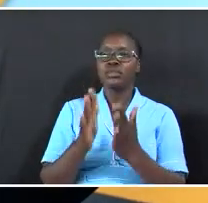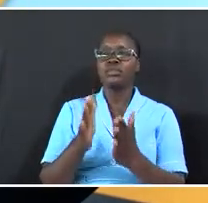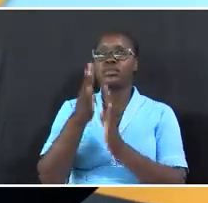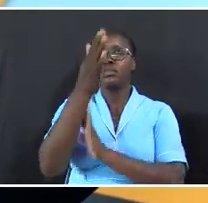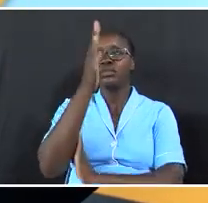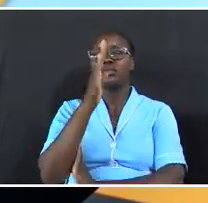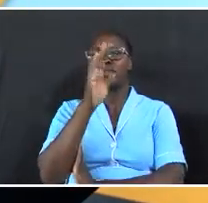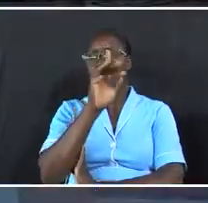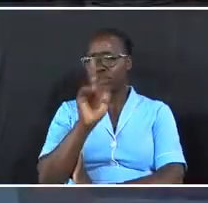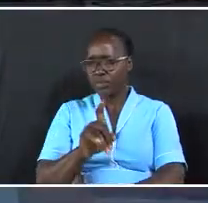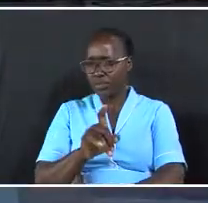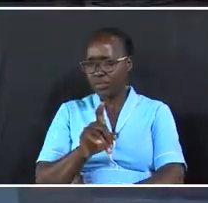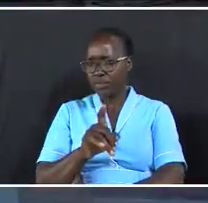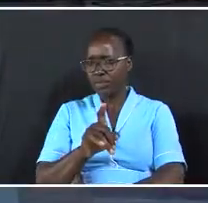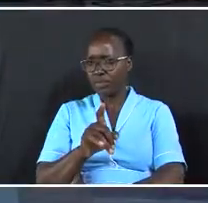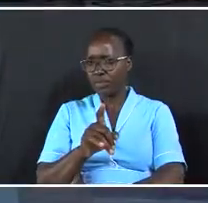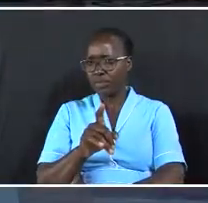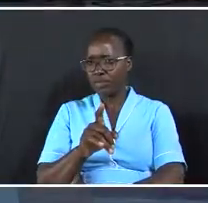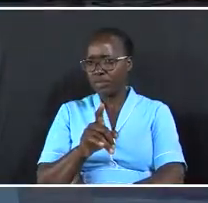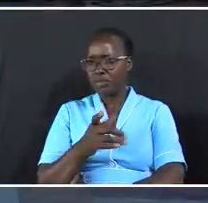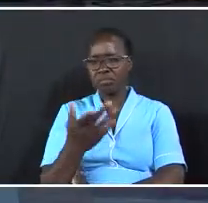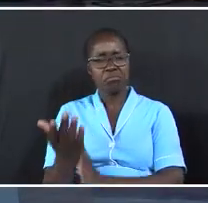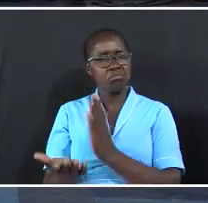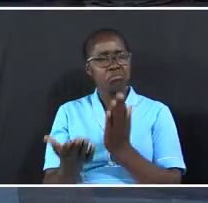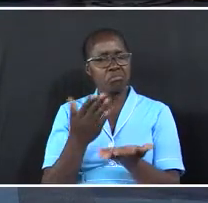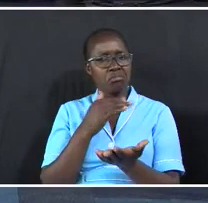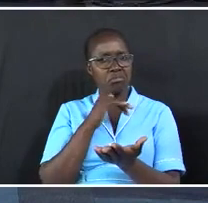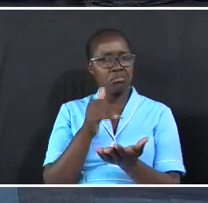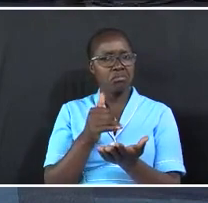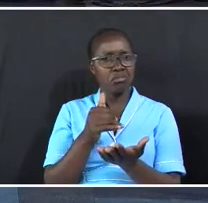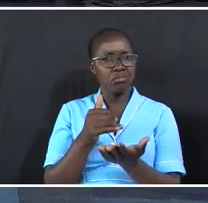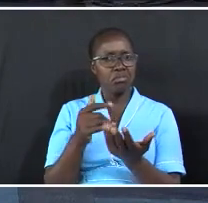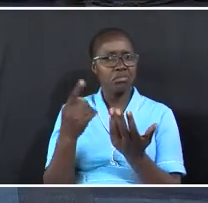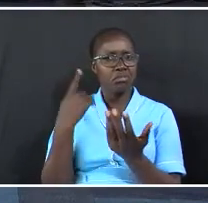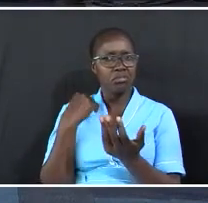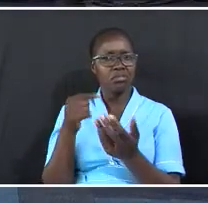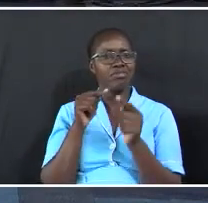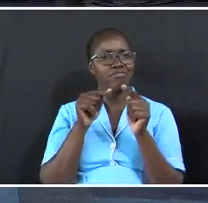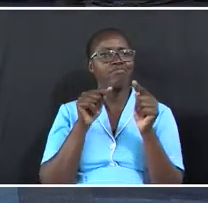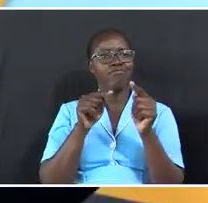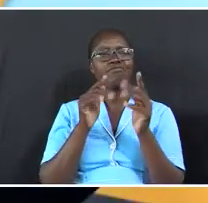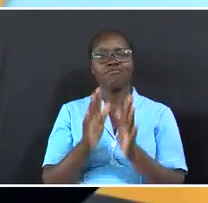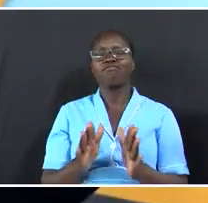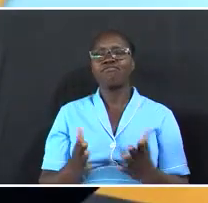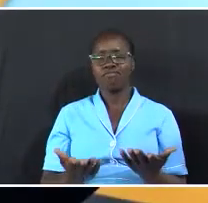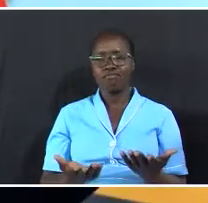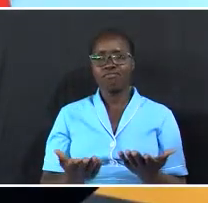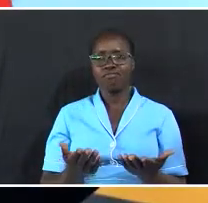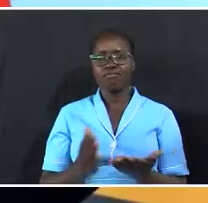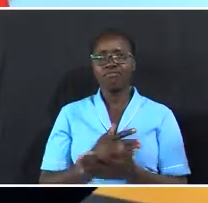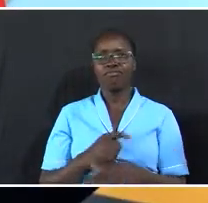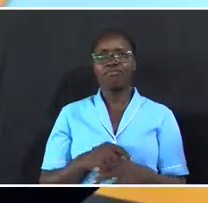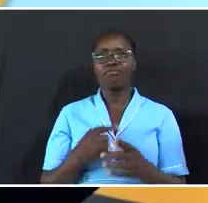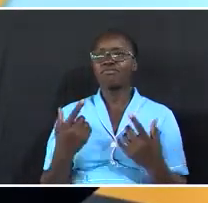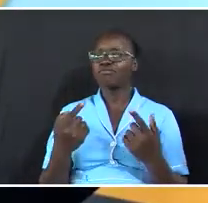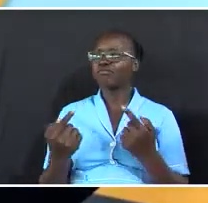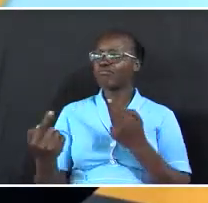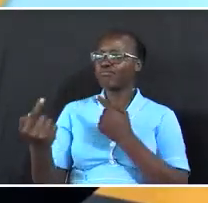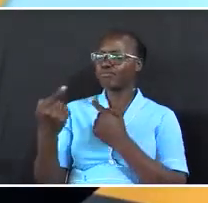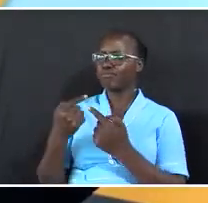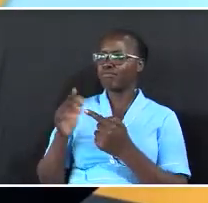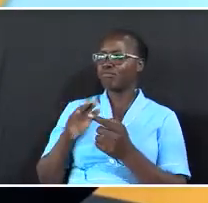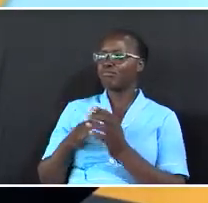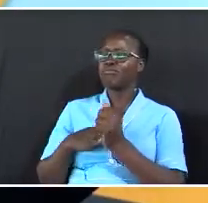God? They may not, because you are the number one criticizers. Sometimes people come to me, oh,